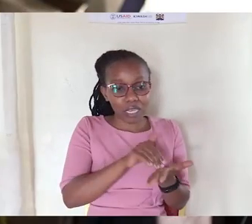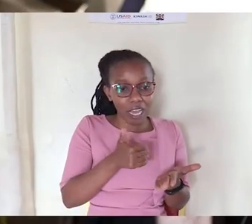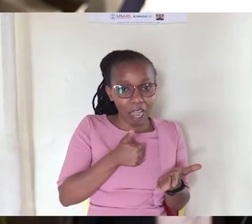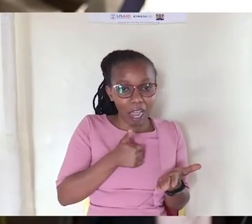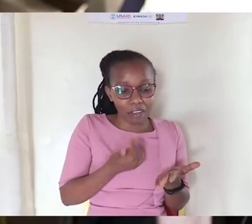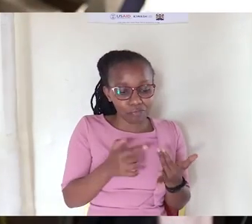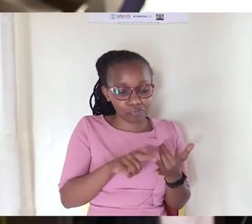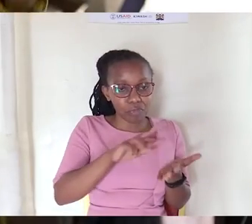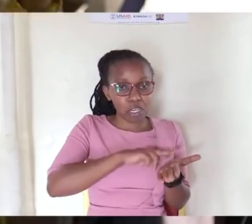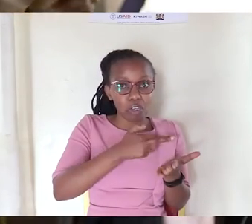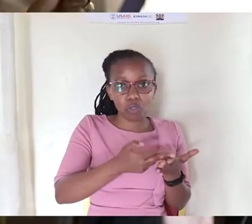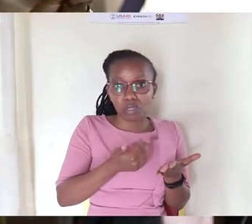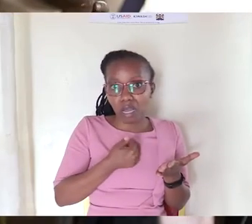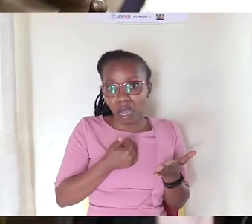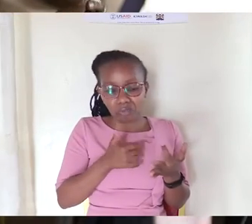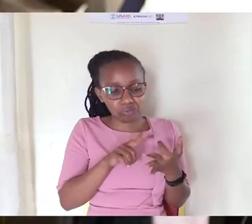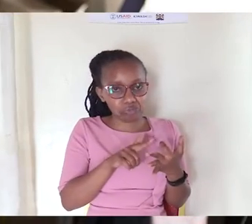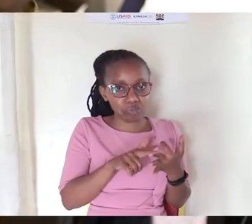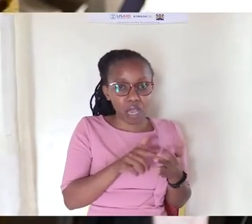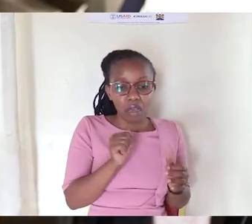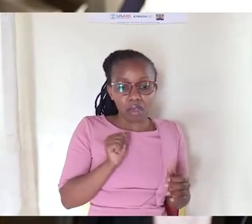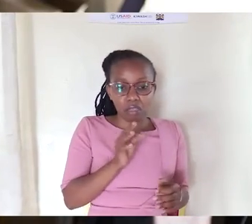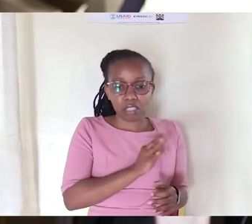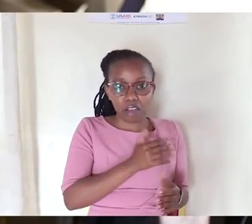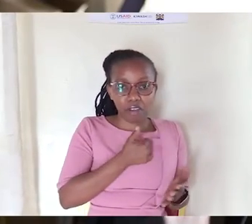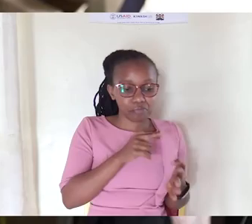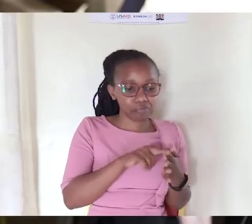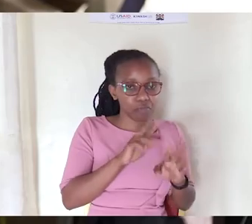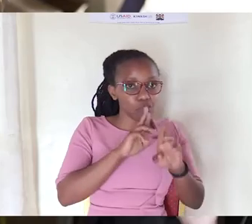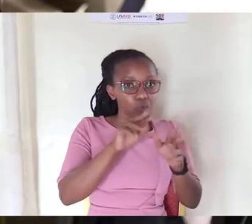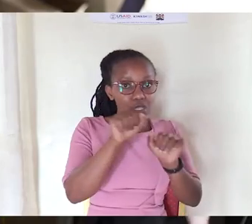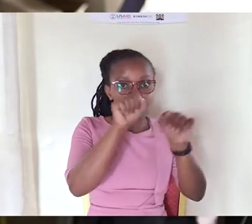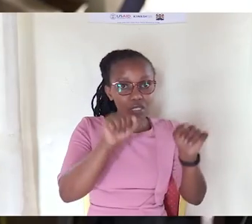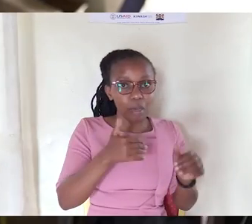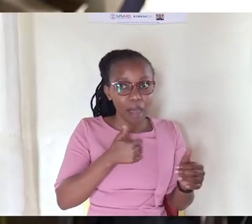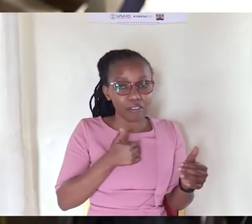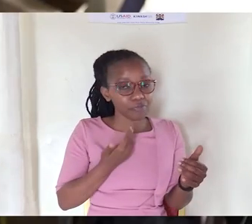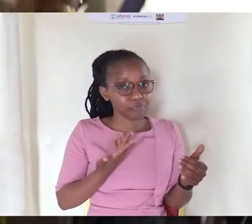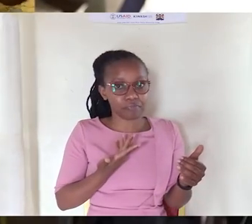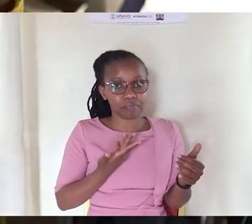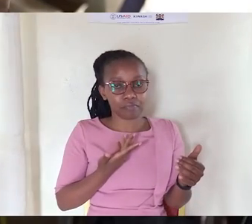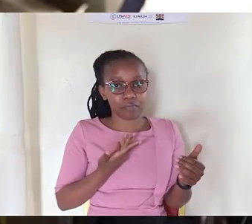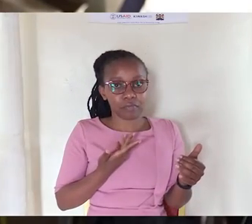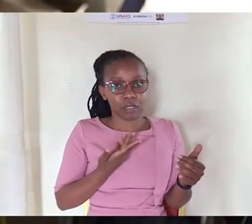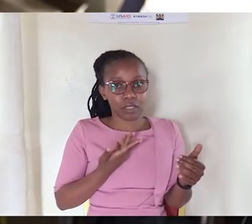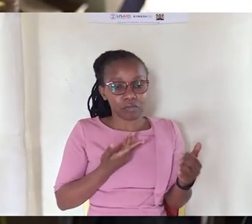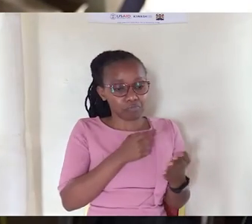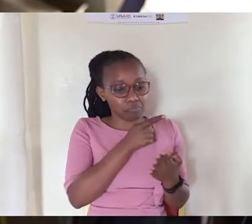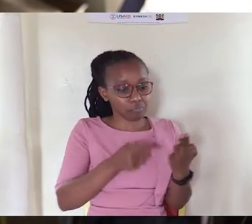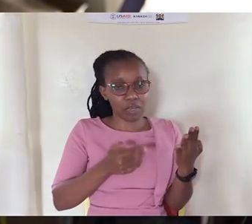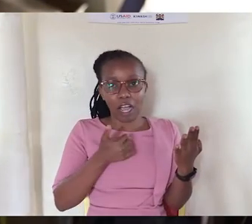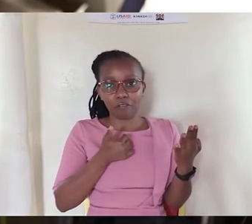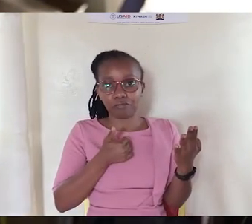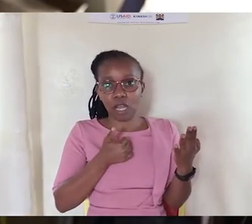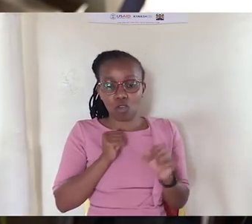we have resources? Do we have personnel? Is there a reporting system in place? And if it isn't, it is our work, not